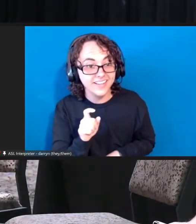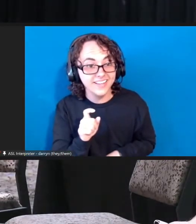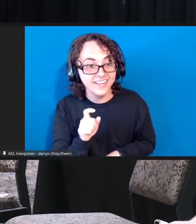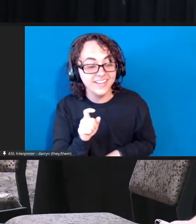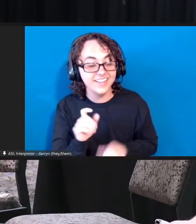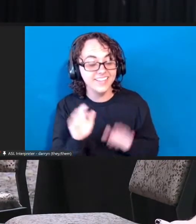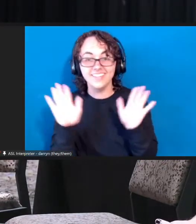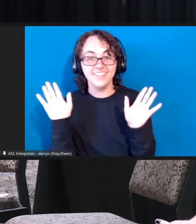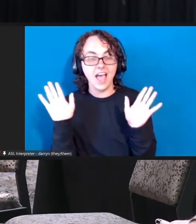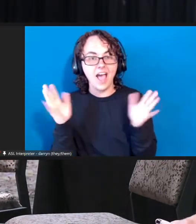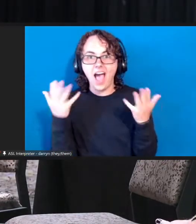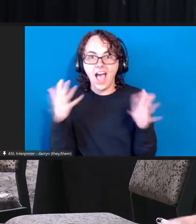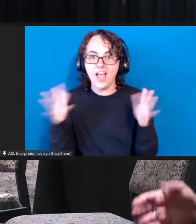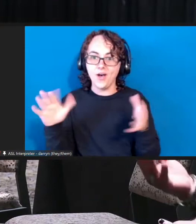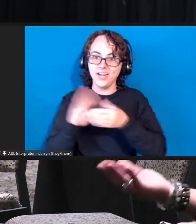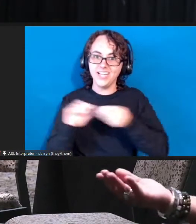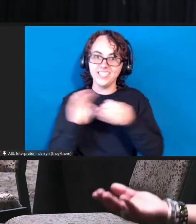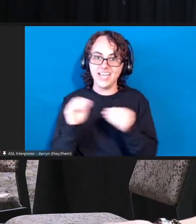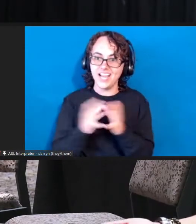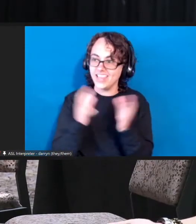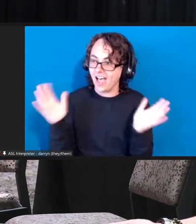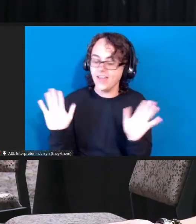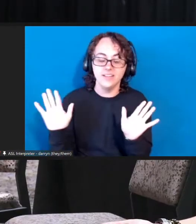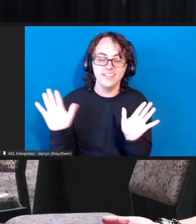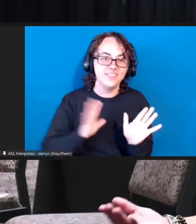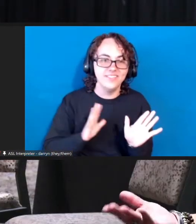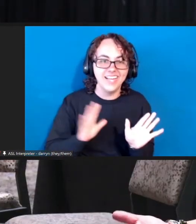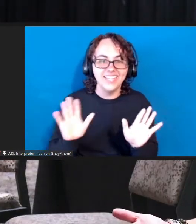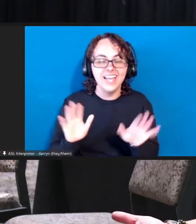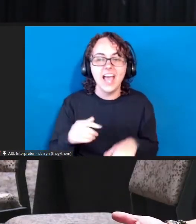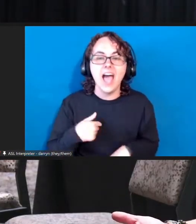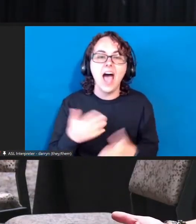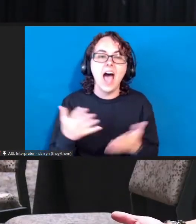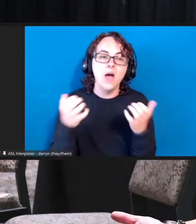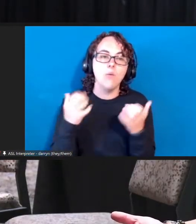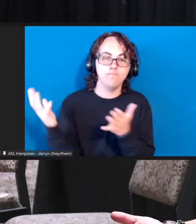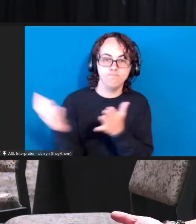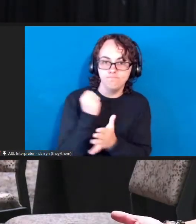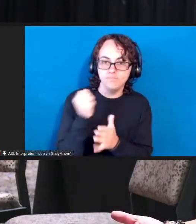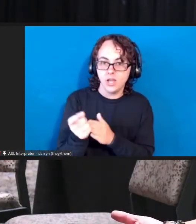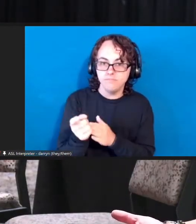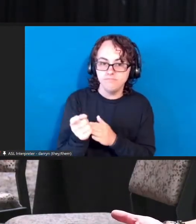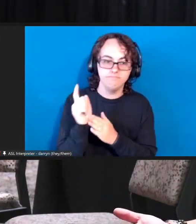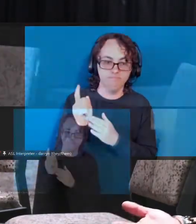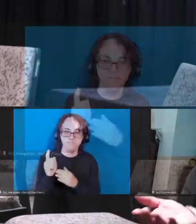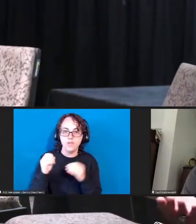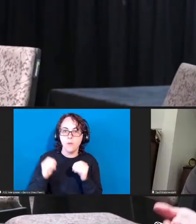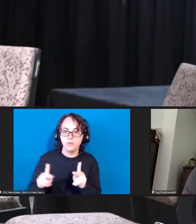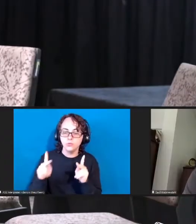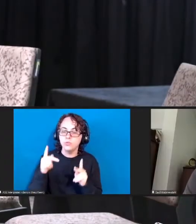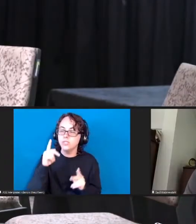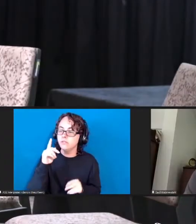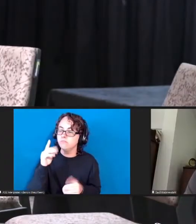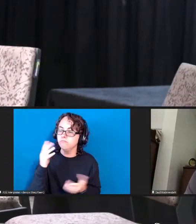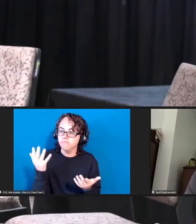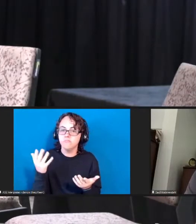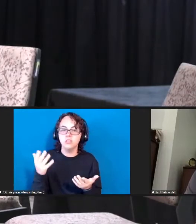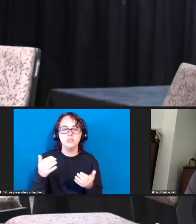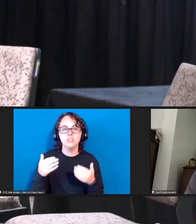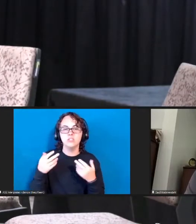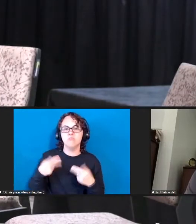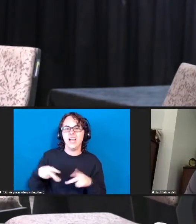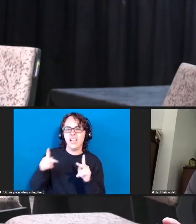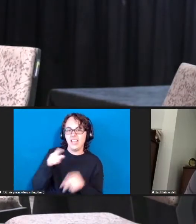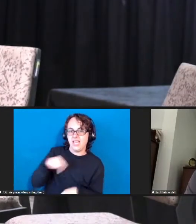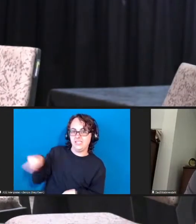I already said a lot. I would like to take this opportunity to allow our other three panelists